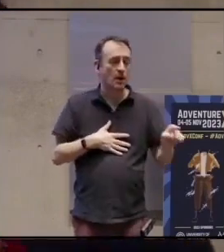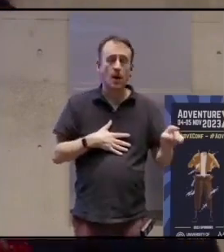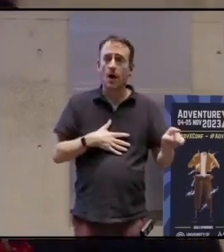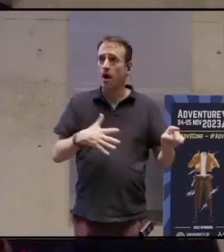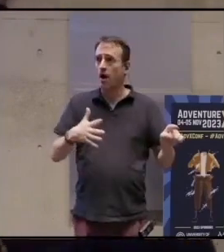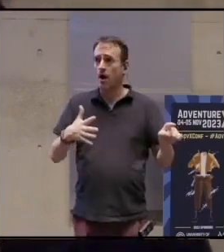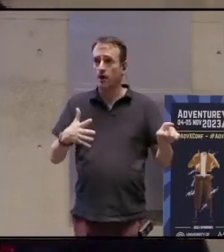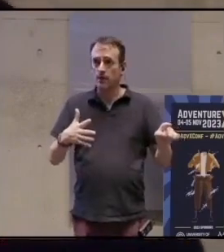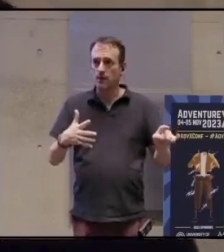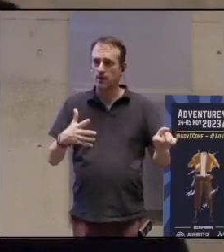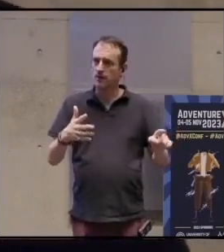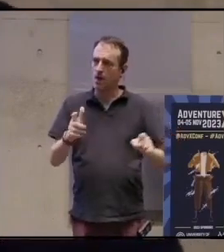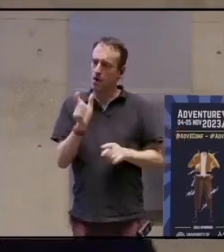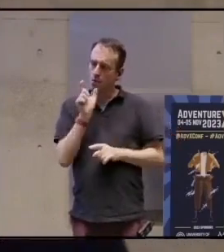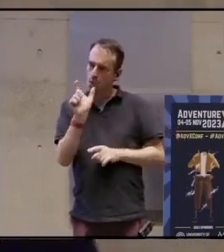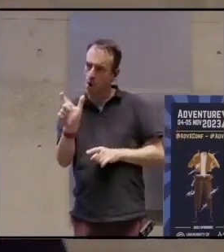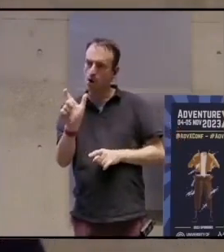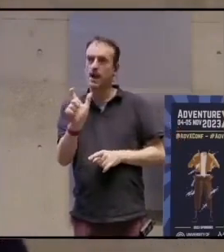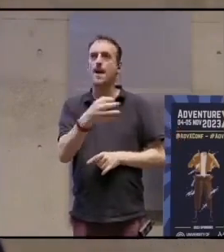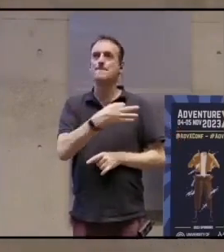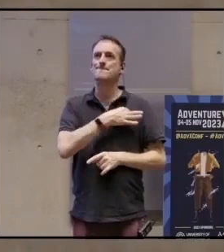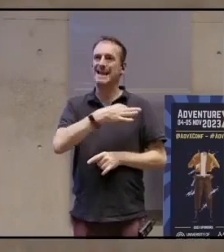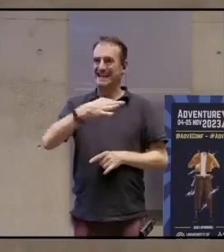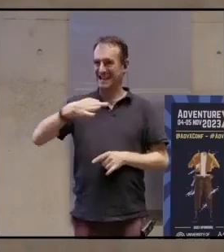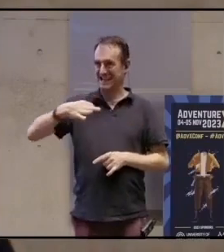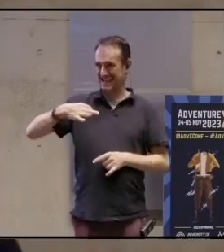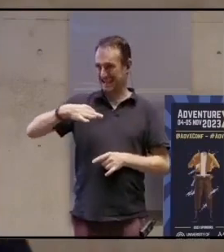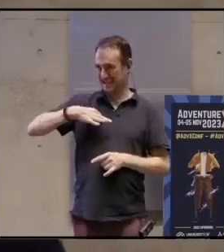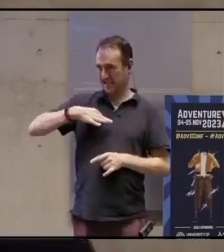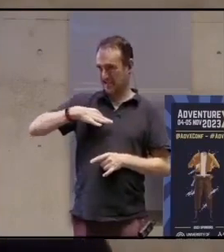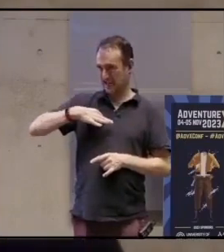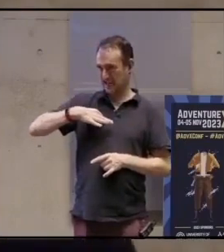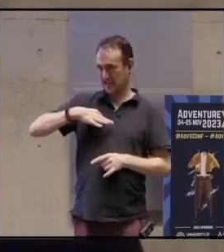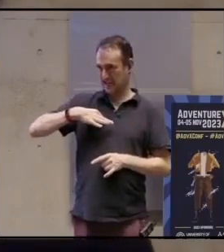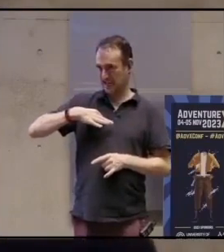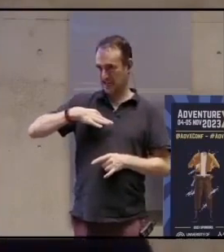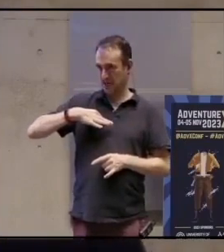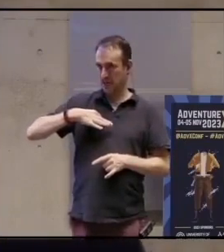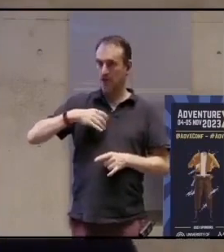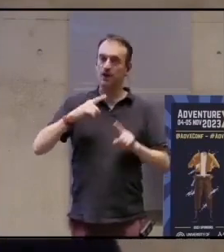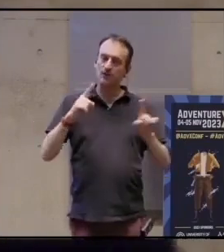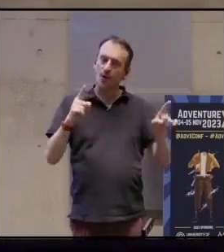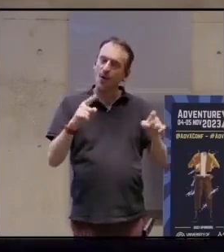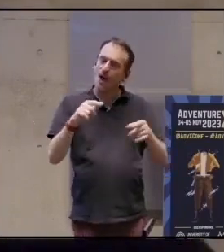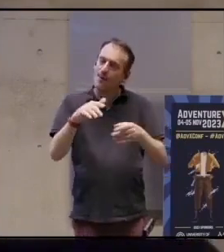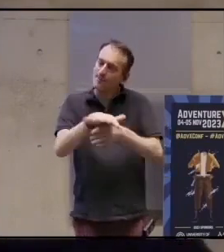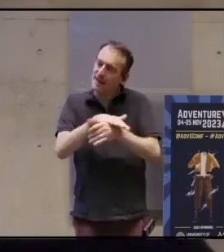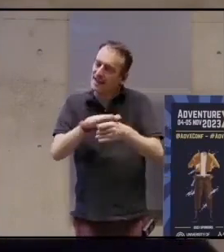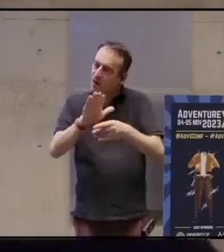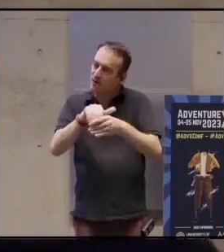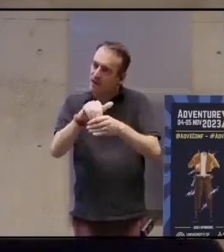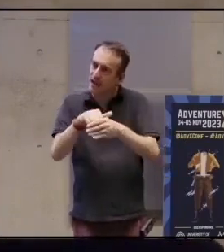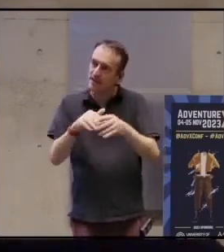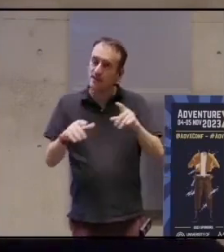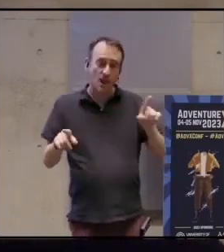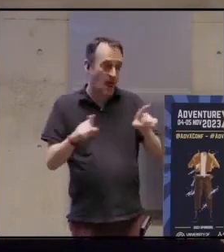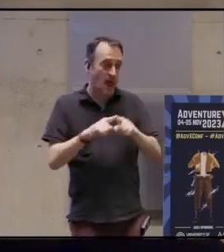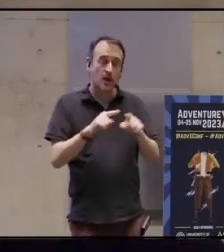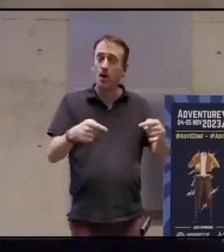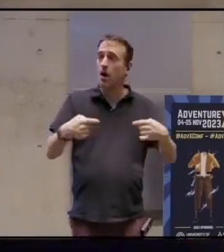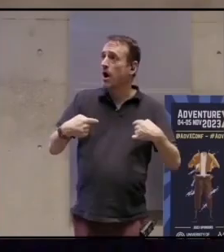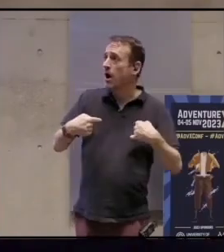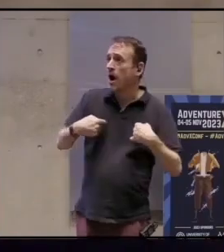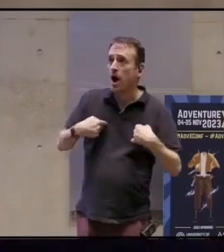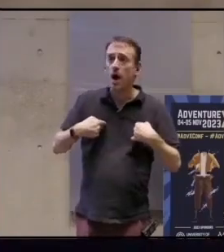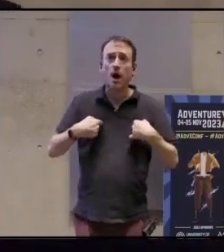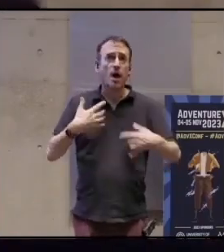and I'm going to die, versus the performance you wanted, which is, I'm a professional soldier, I've applied a tourniquet to the wound, and I would appreciate a stretcher at your